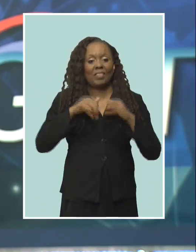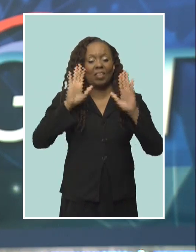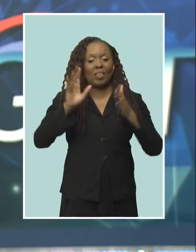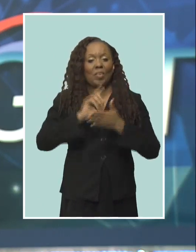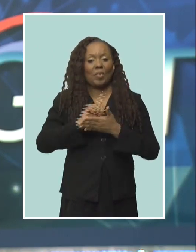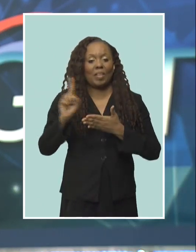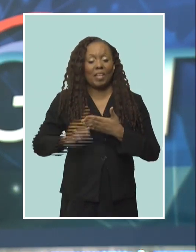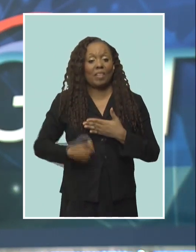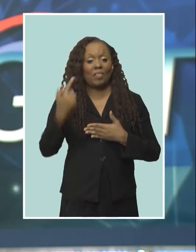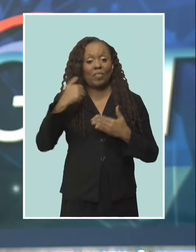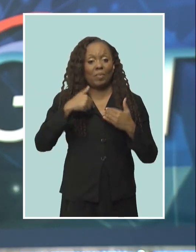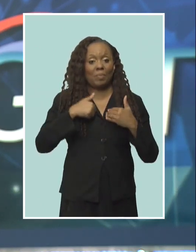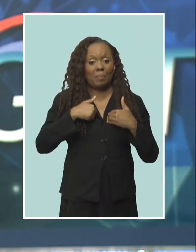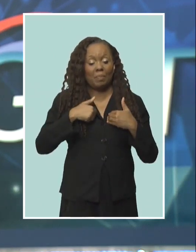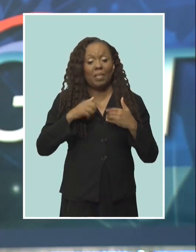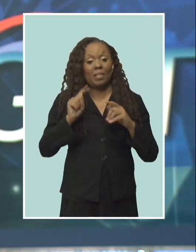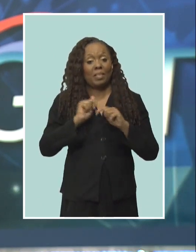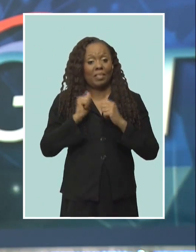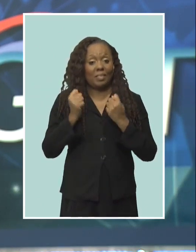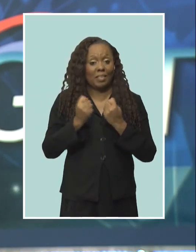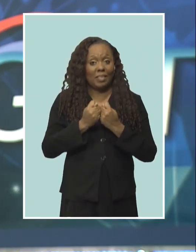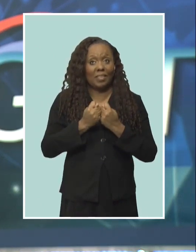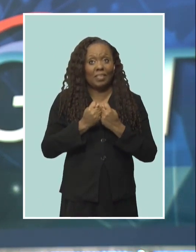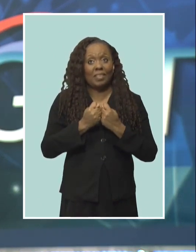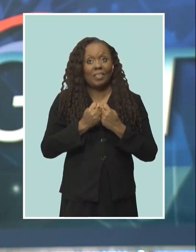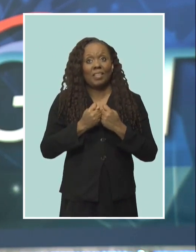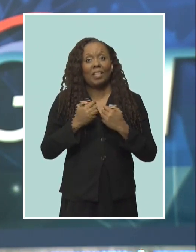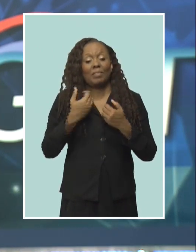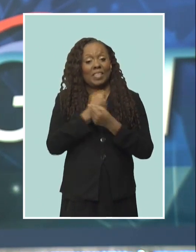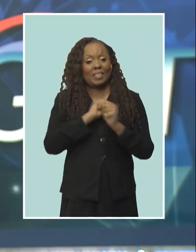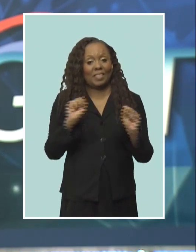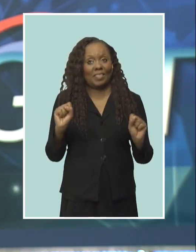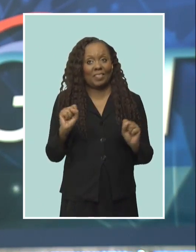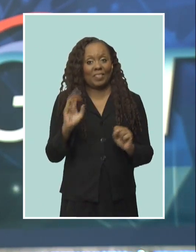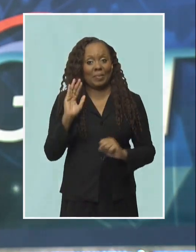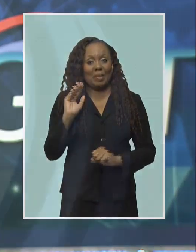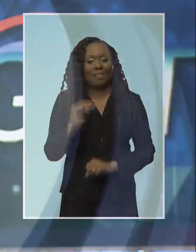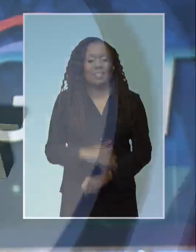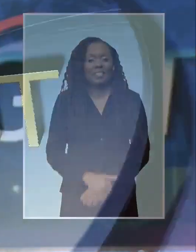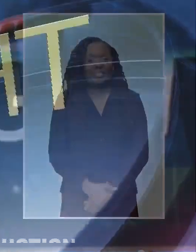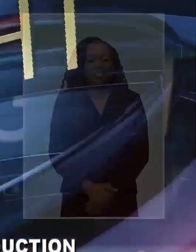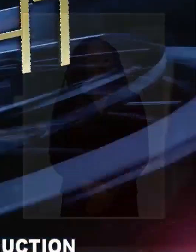great weekend. On behalf of the entire crew, be safe as well. Good night.